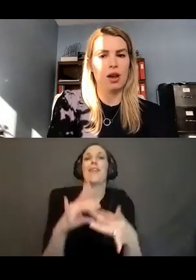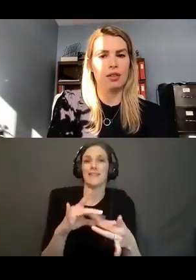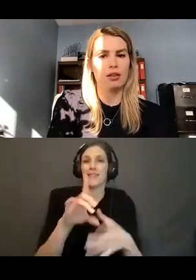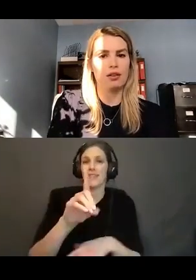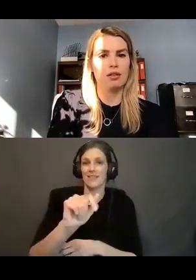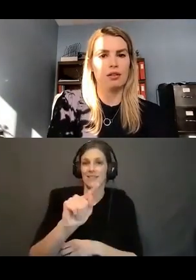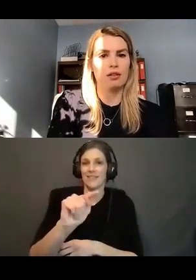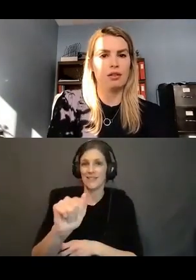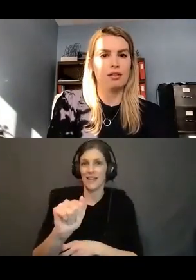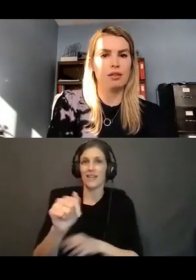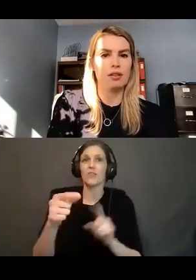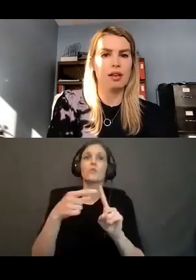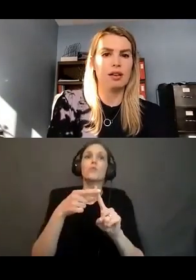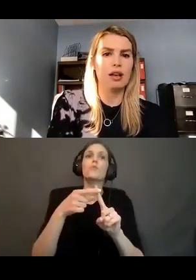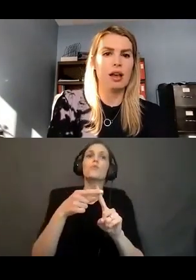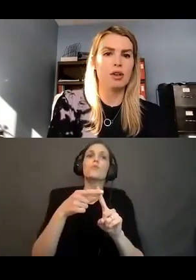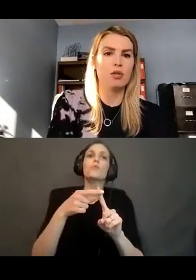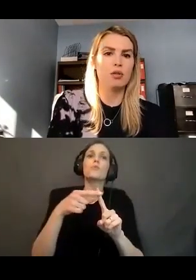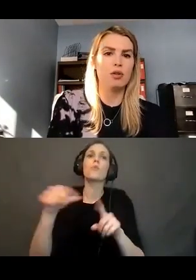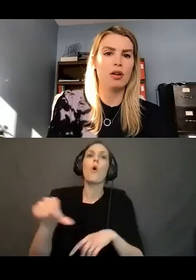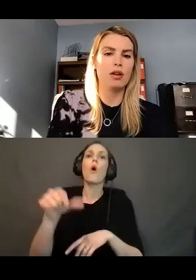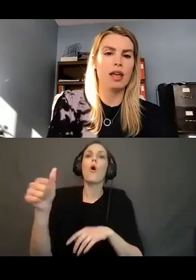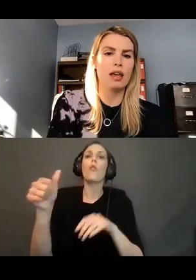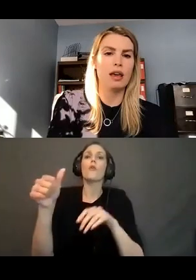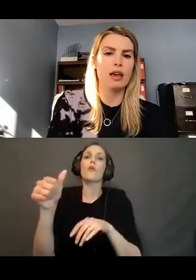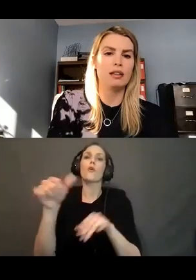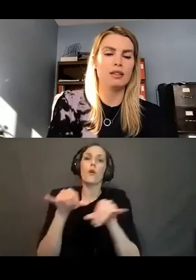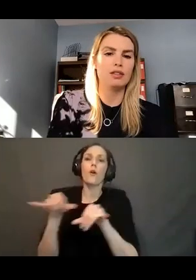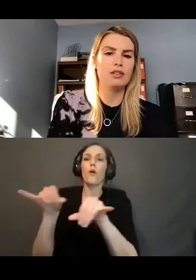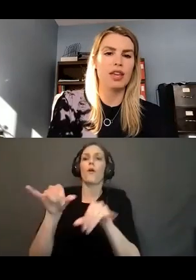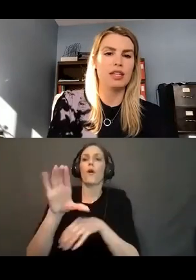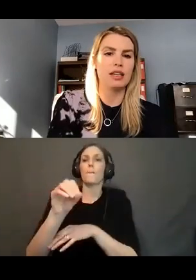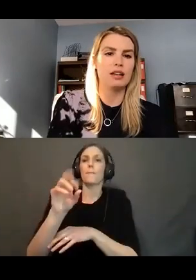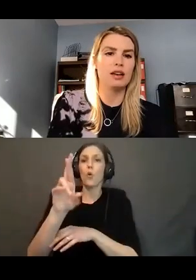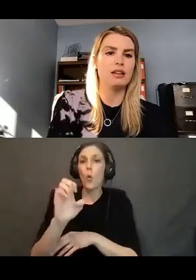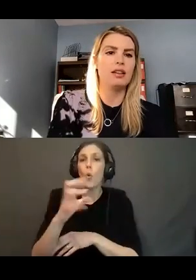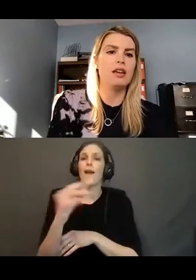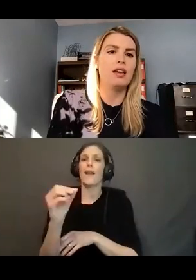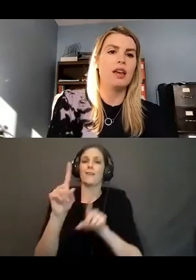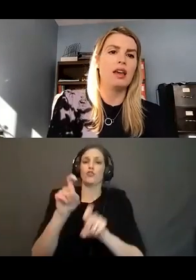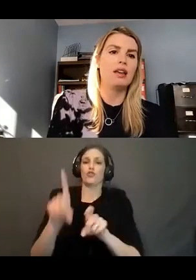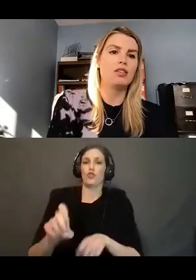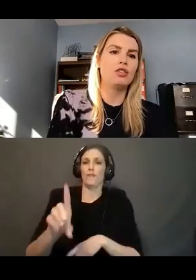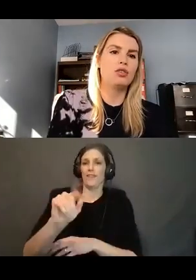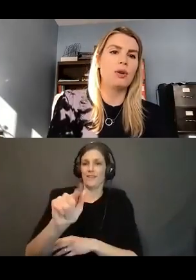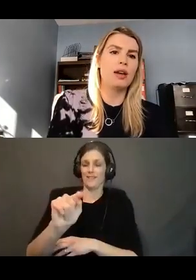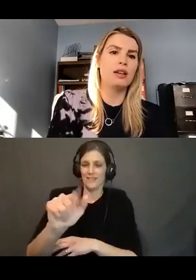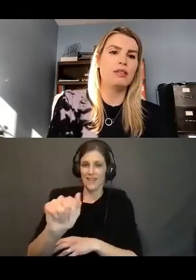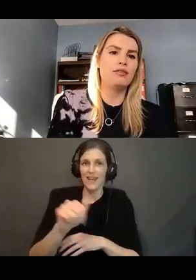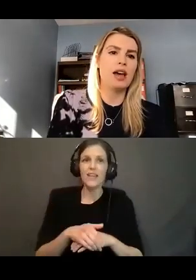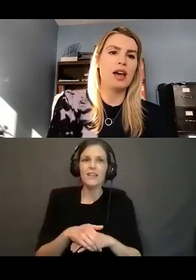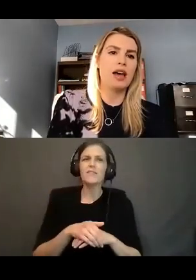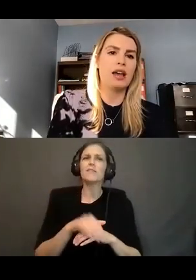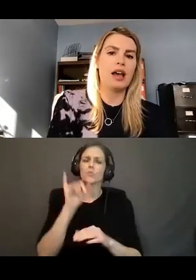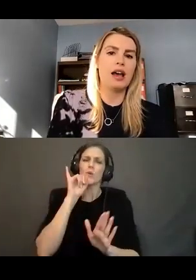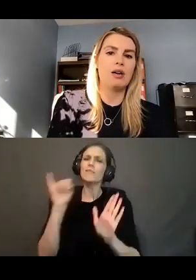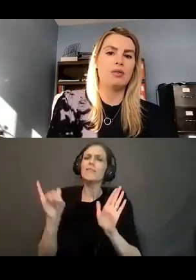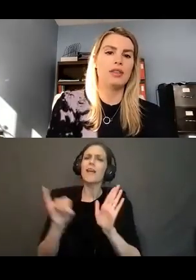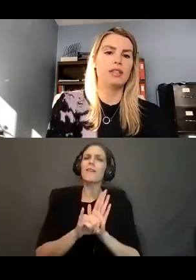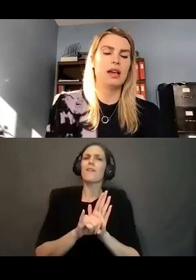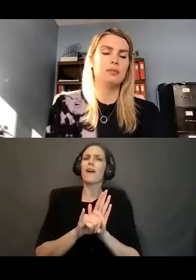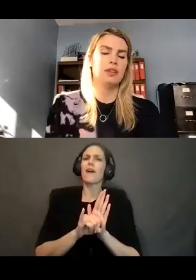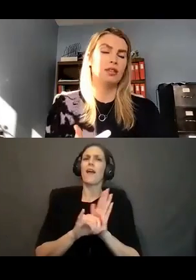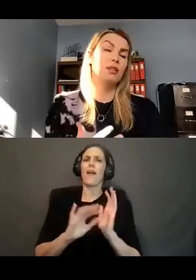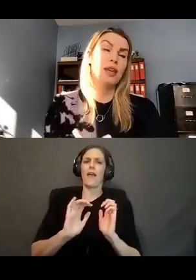to other Common Core and survey data to identify how